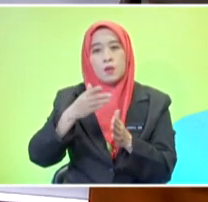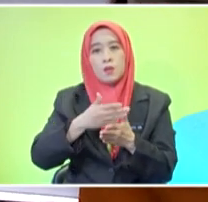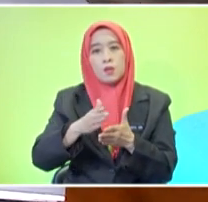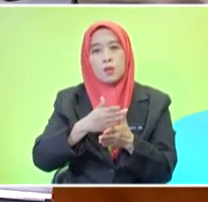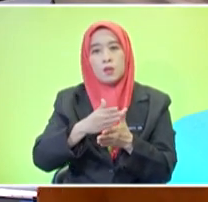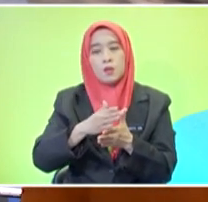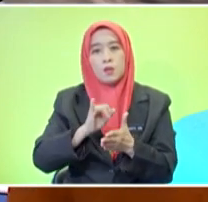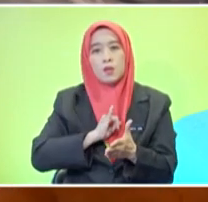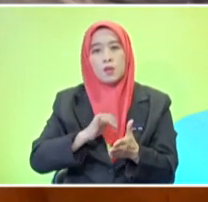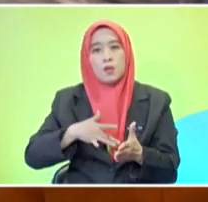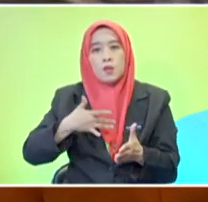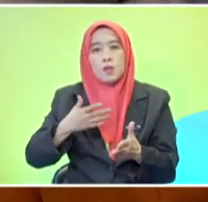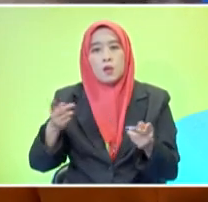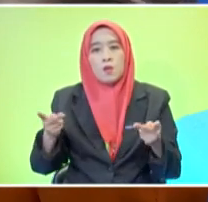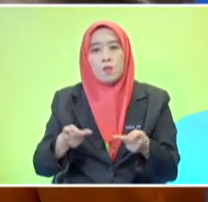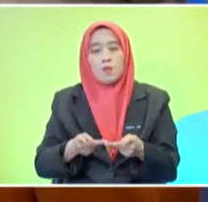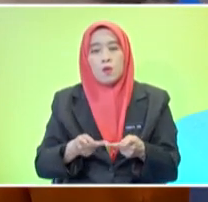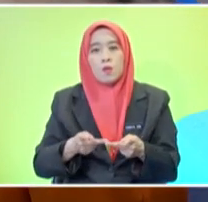think pot A faces